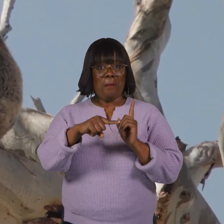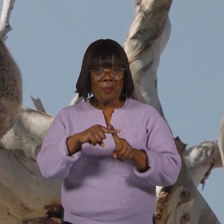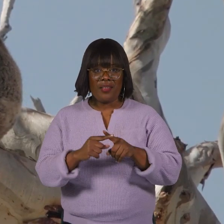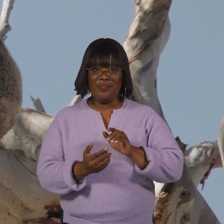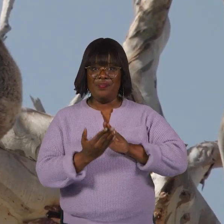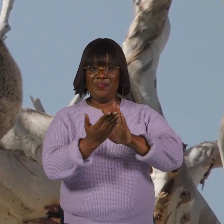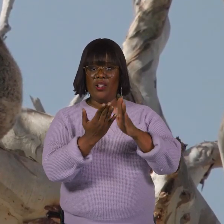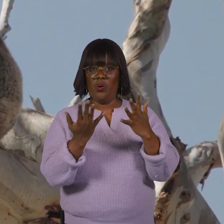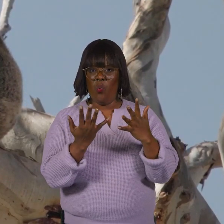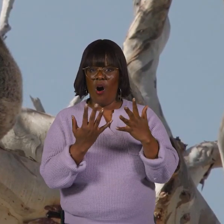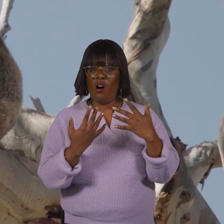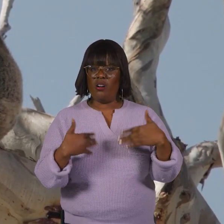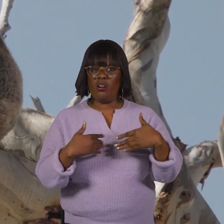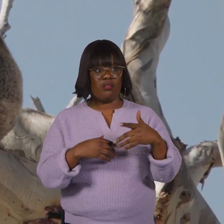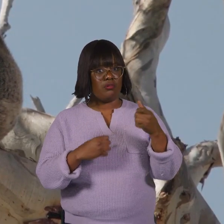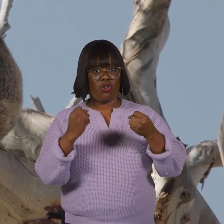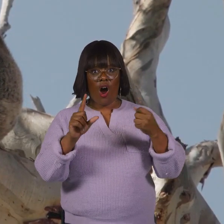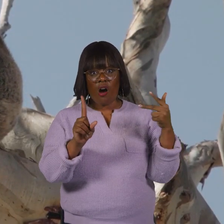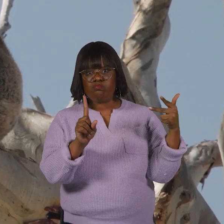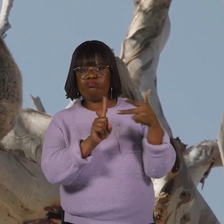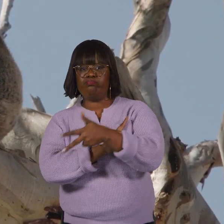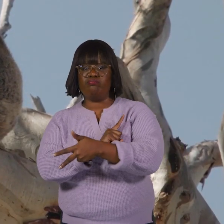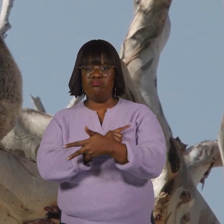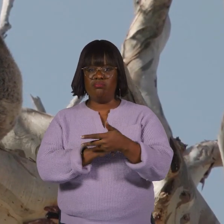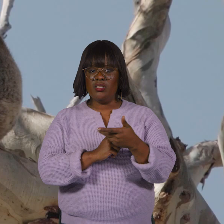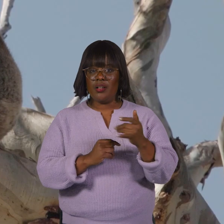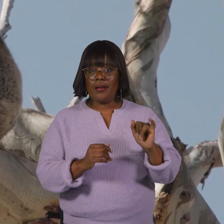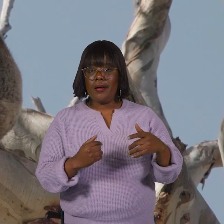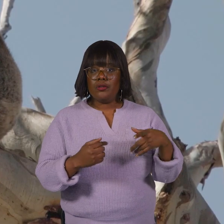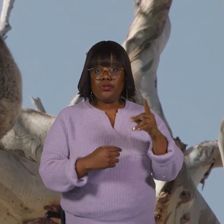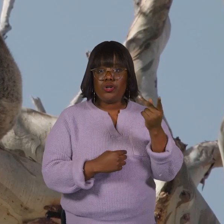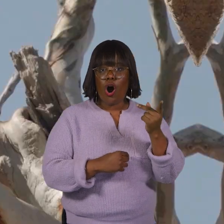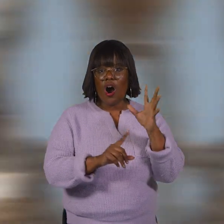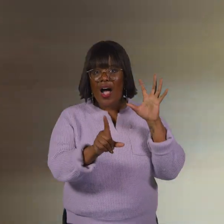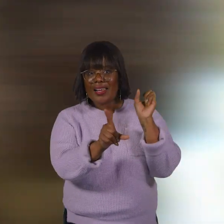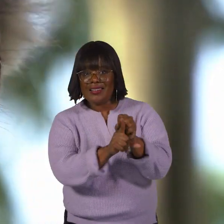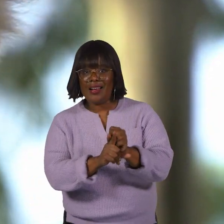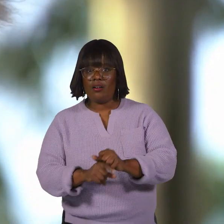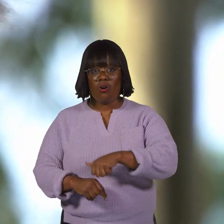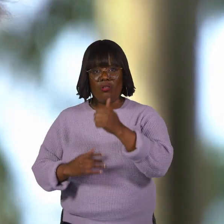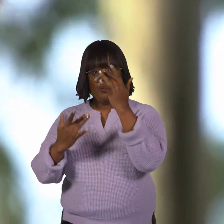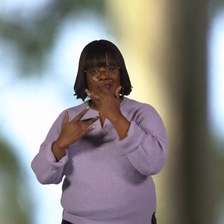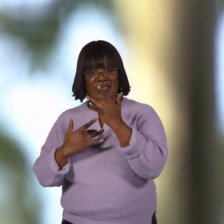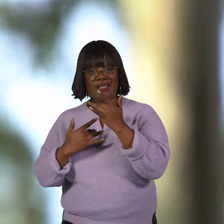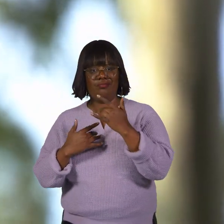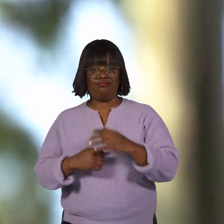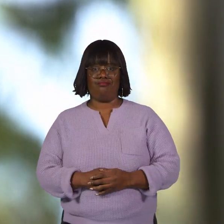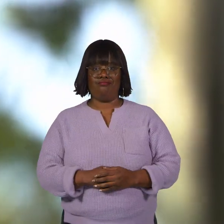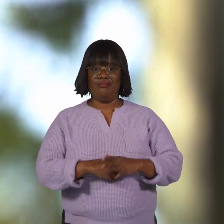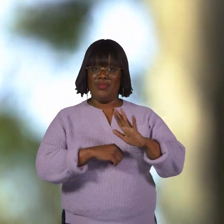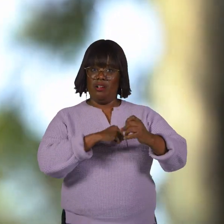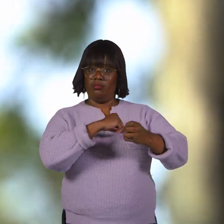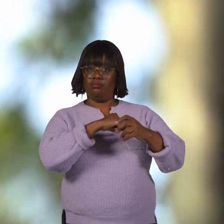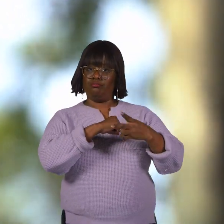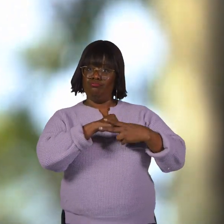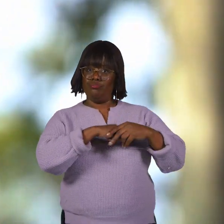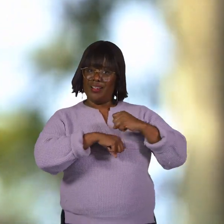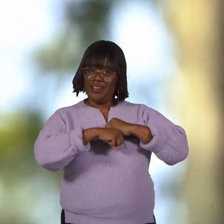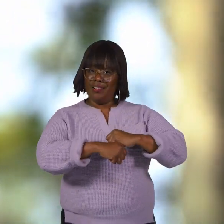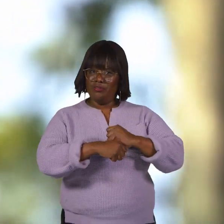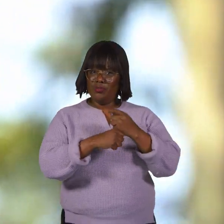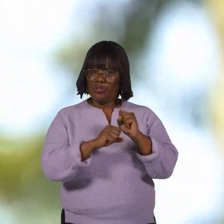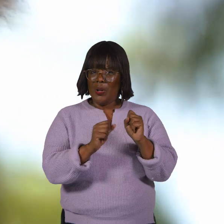face dangers from vehicle strikes, domestic dog attacks, and diseases. Conservation efforts are underway to protect